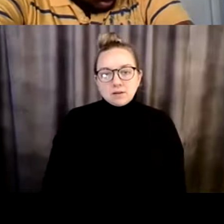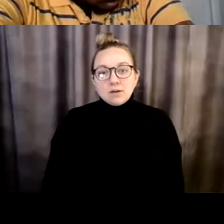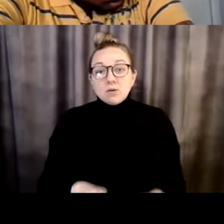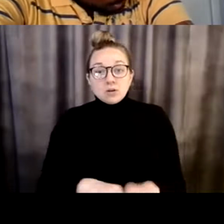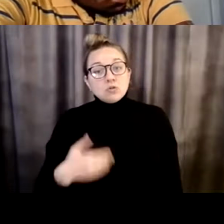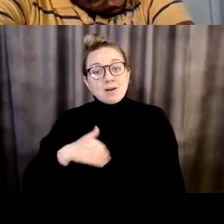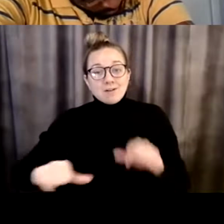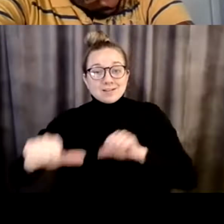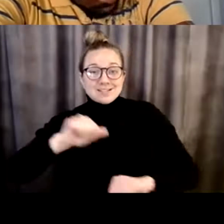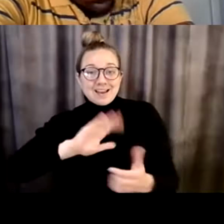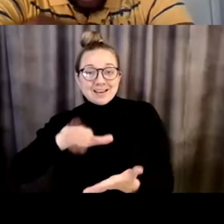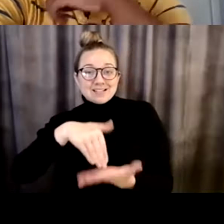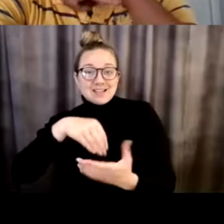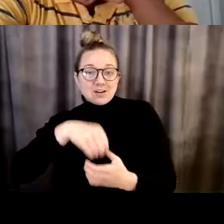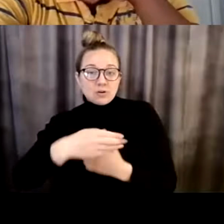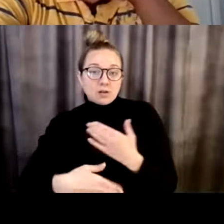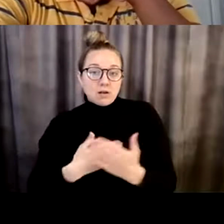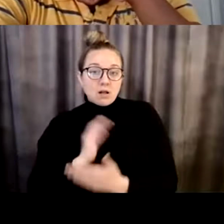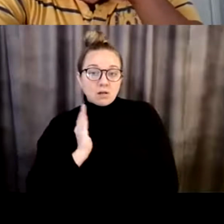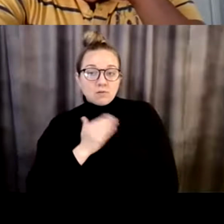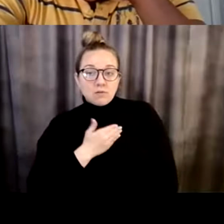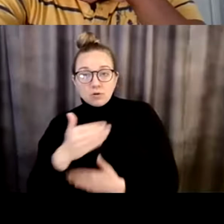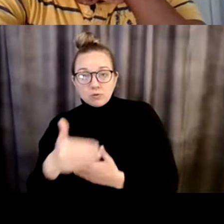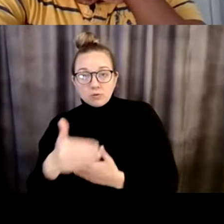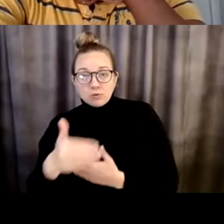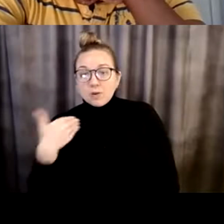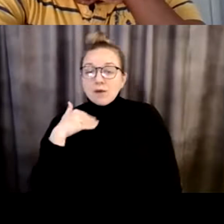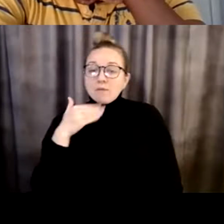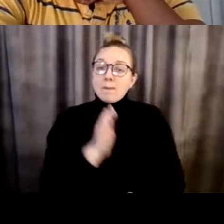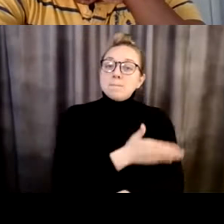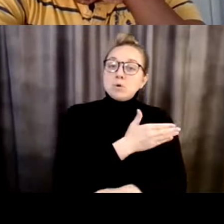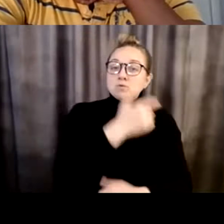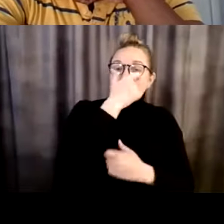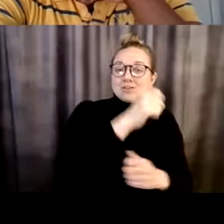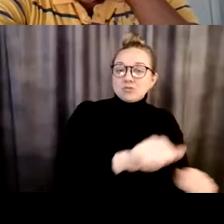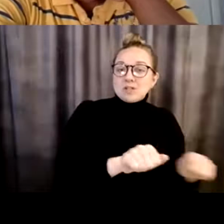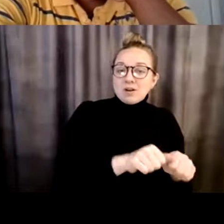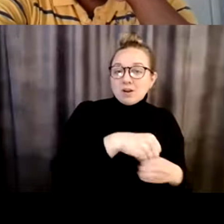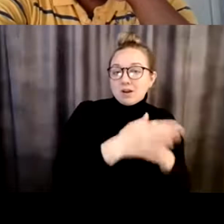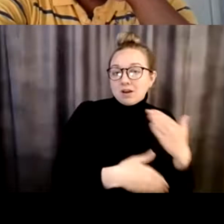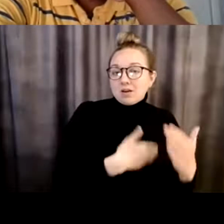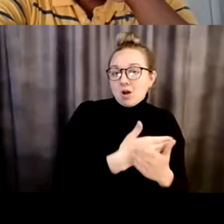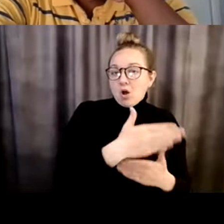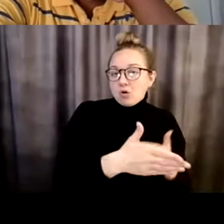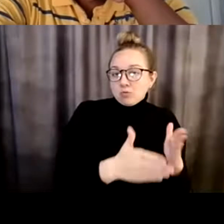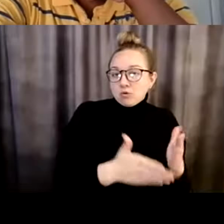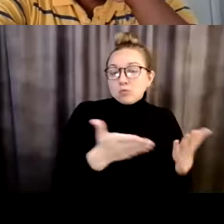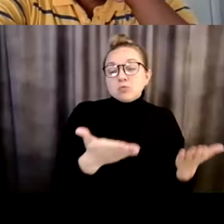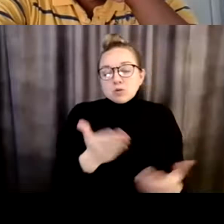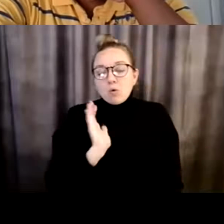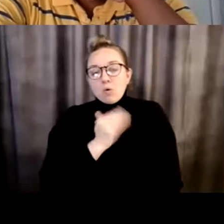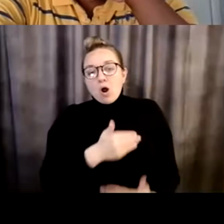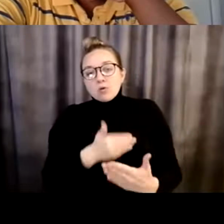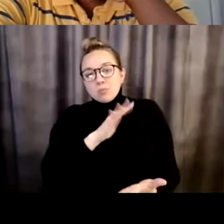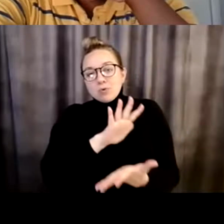rooms. We have a music interest area in all of our rooms. So our pre-K classrooms are set up based on interest areas and